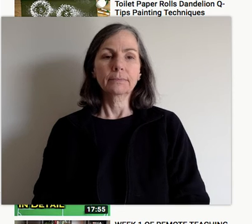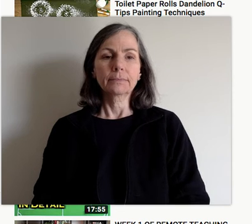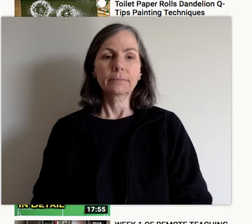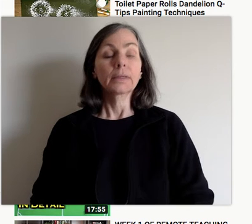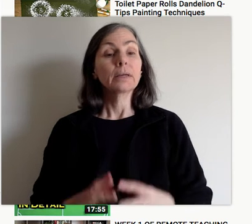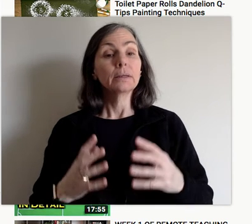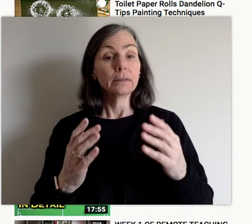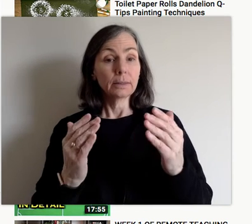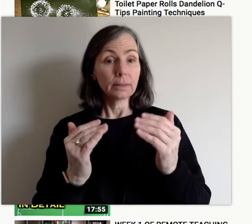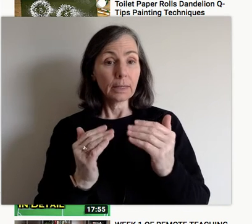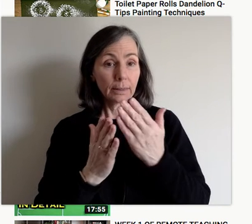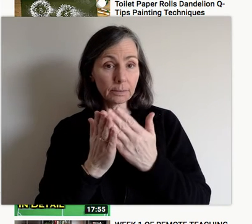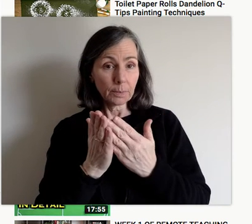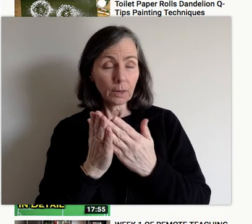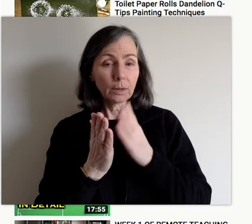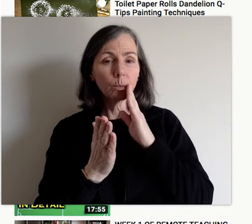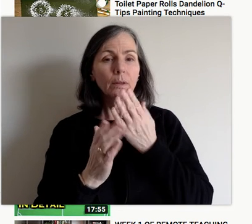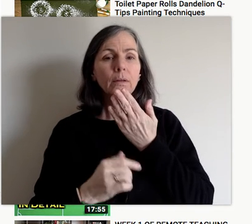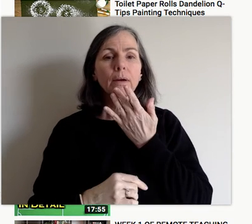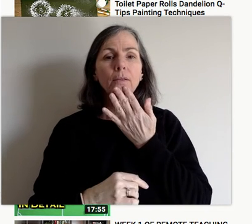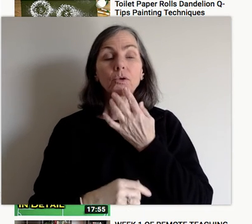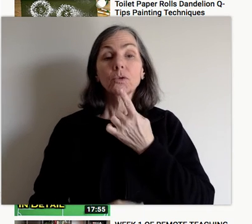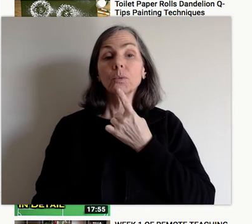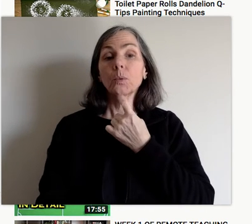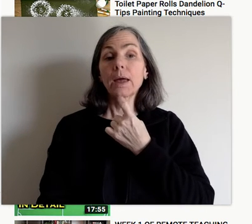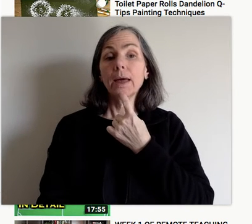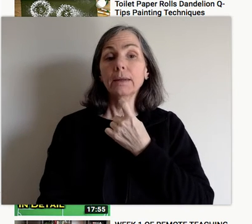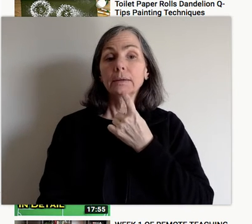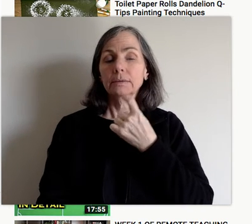The next part I'm going to color in red.